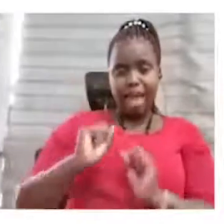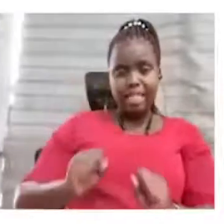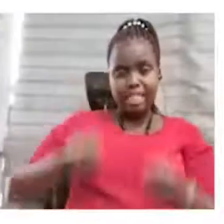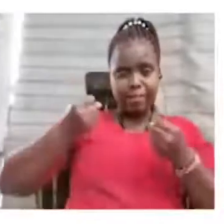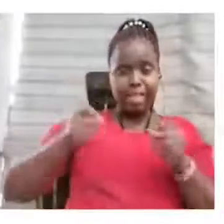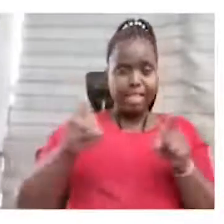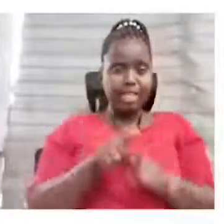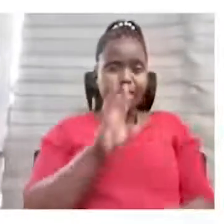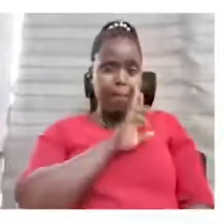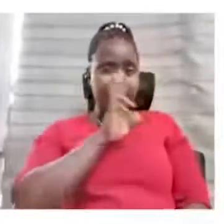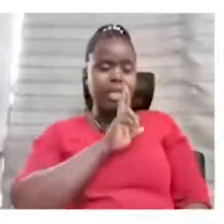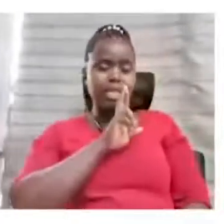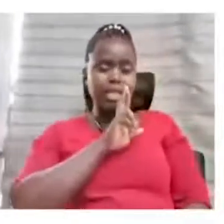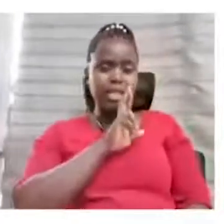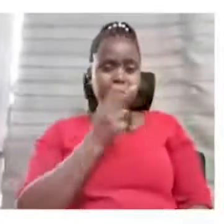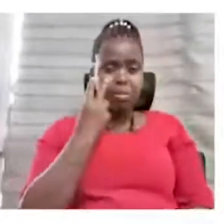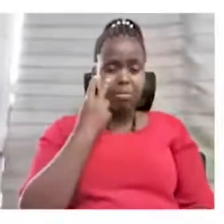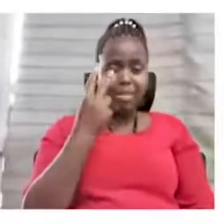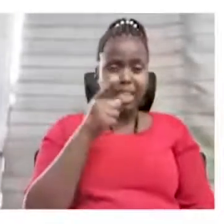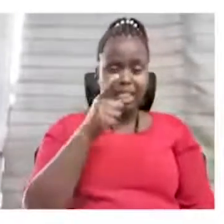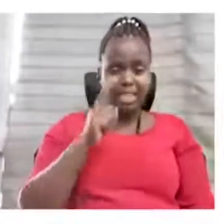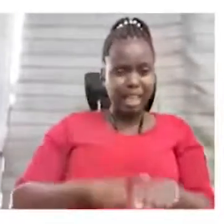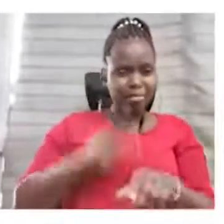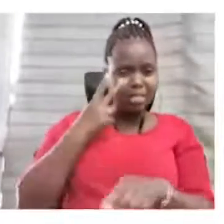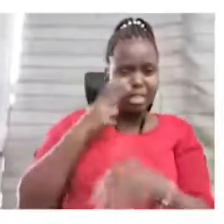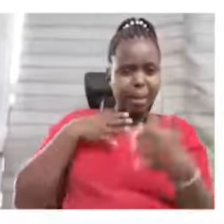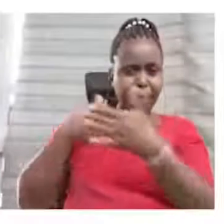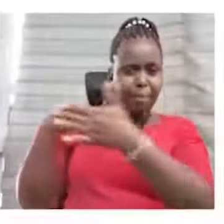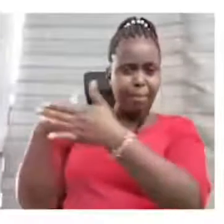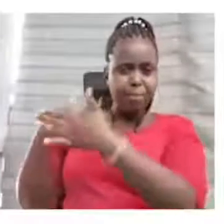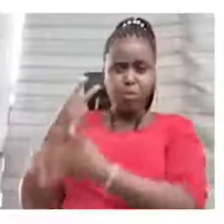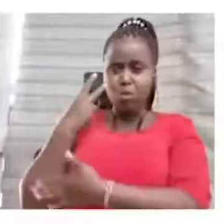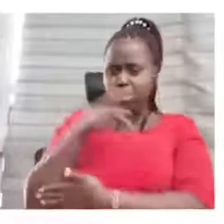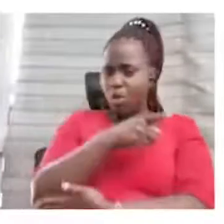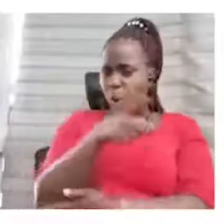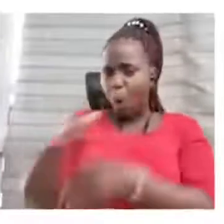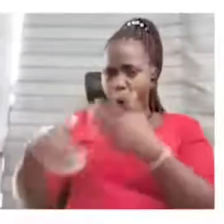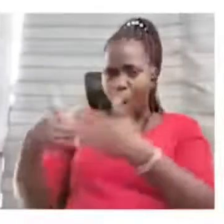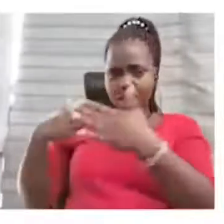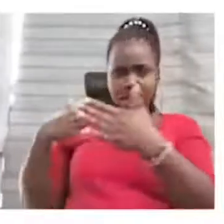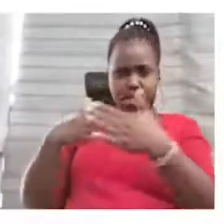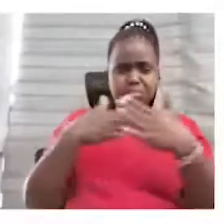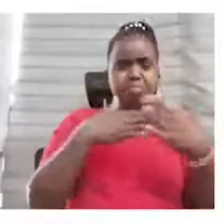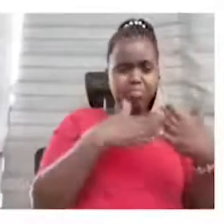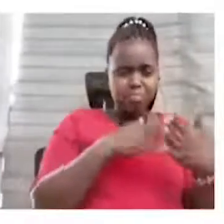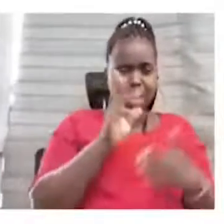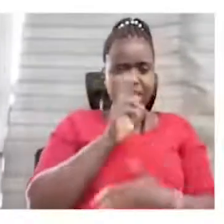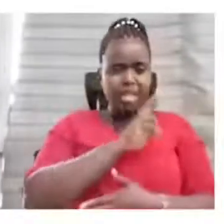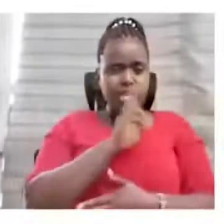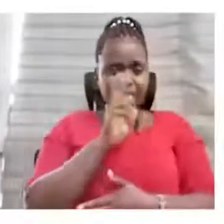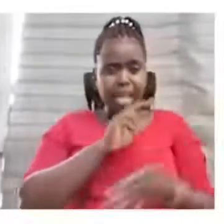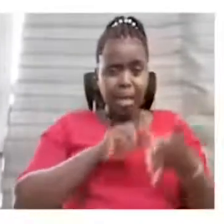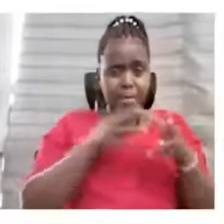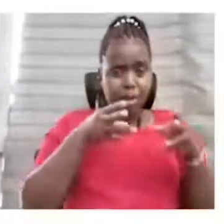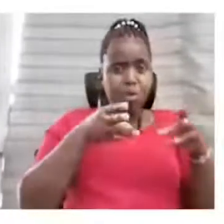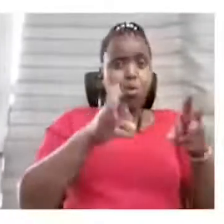barriers, we also see that when these barriers are addressed, the ways in which people use mobile are not